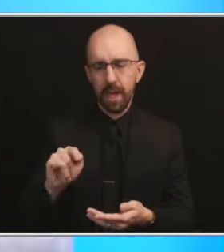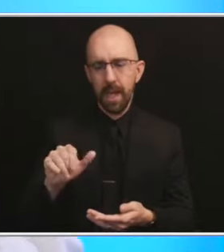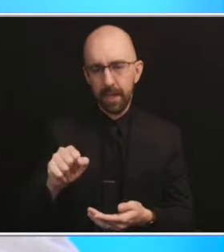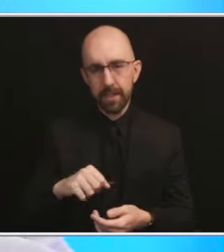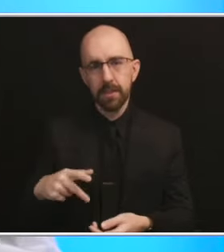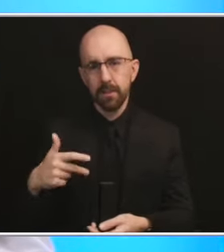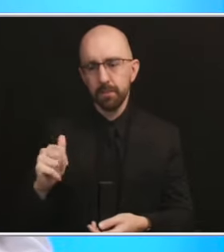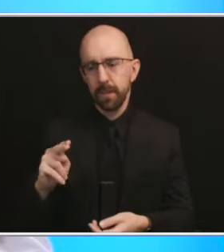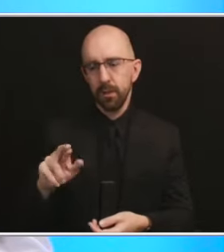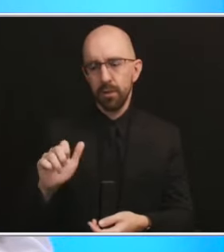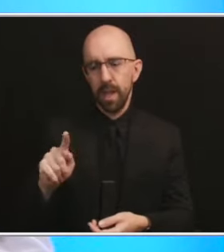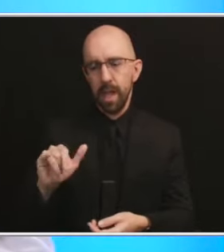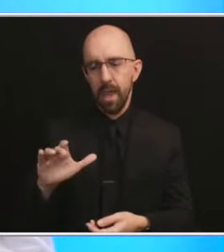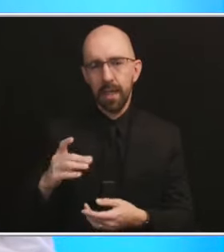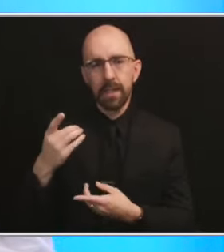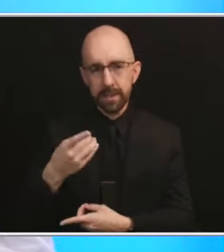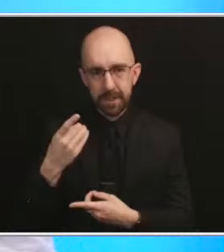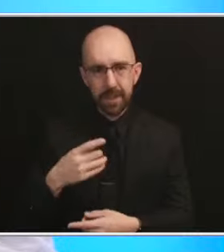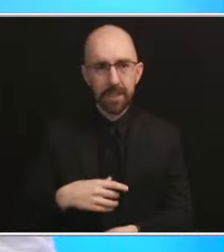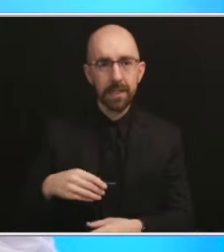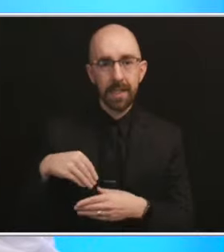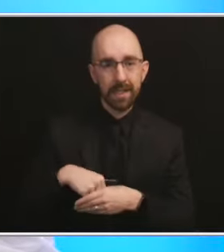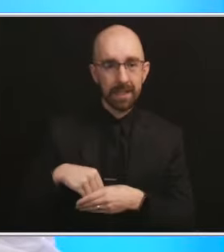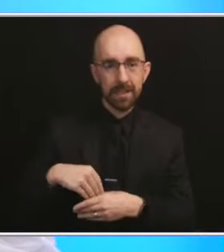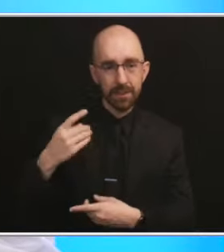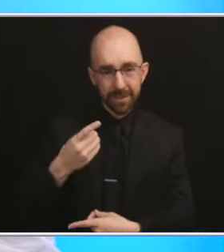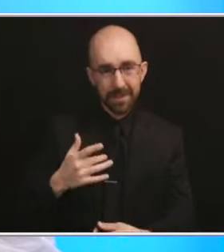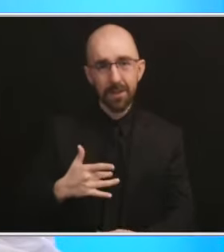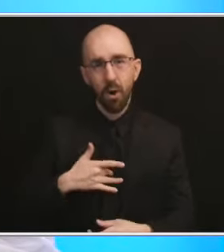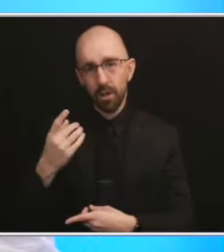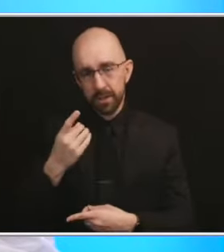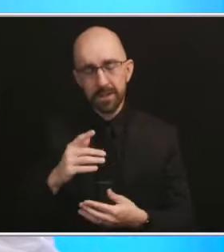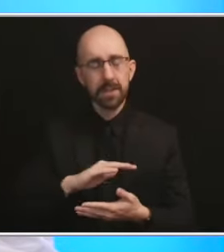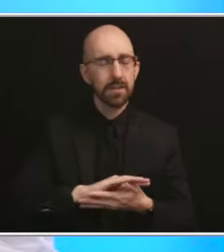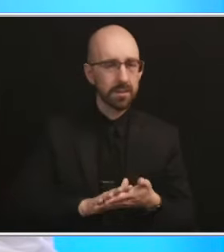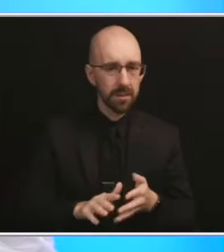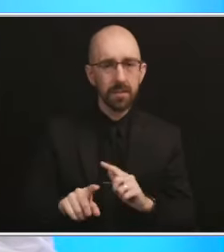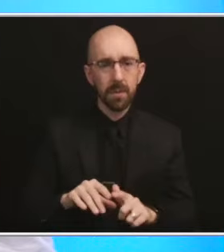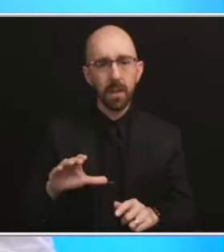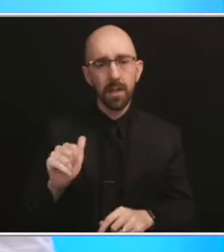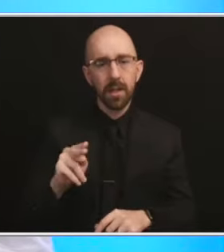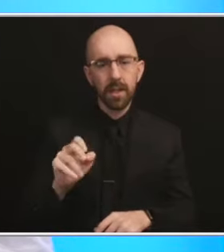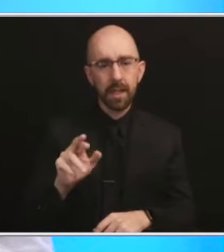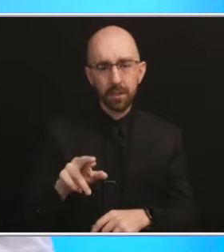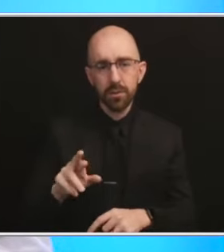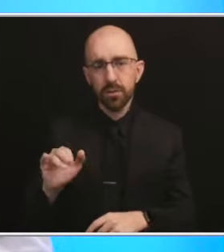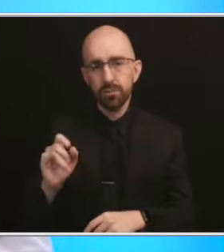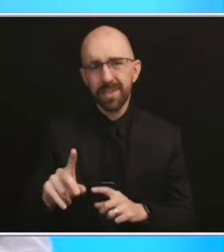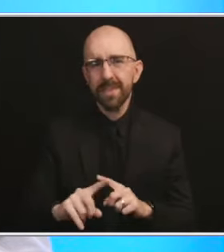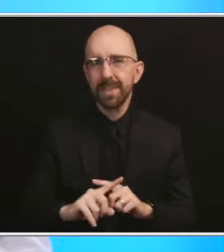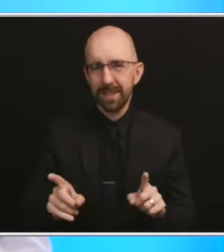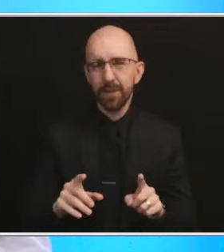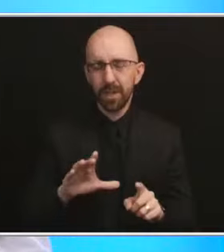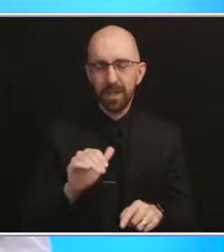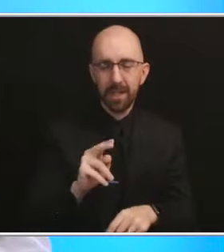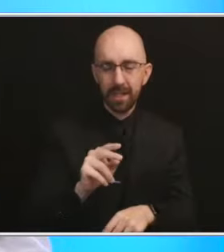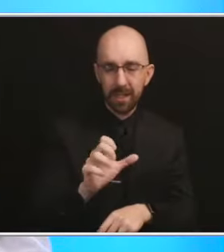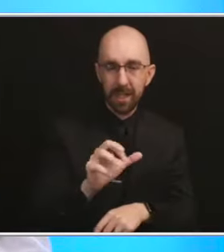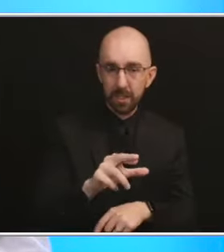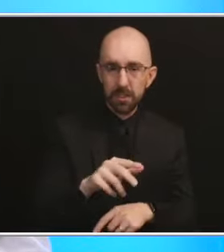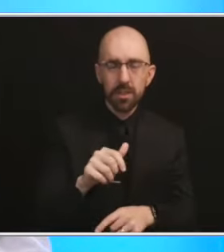intestinal disease, heart disease, and so on. But cancer risk is a little bit bit different. Cancer risk doesn't